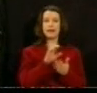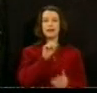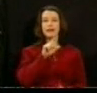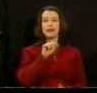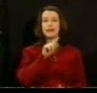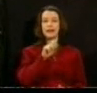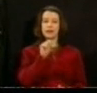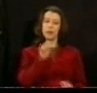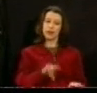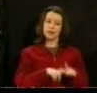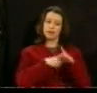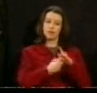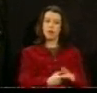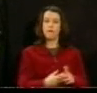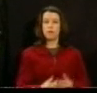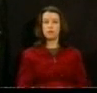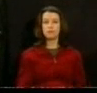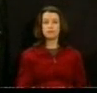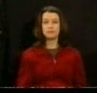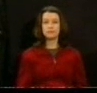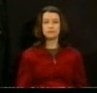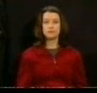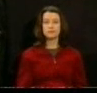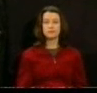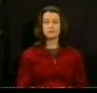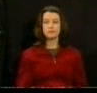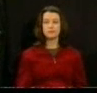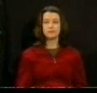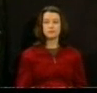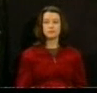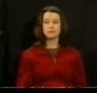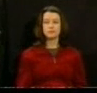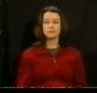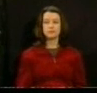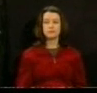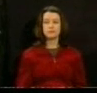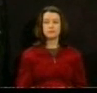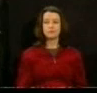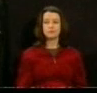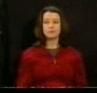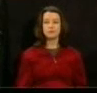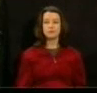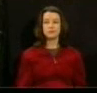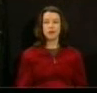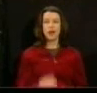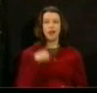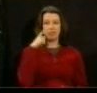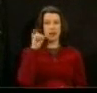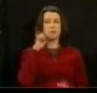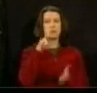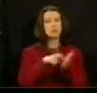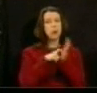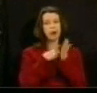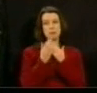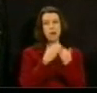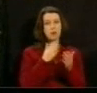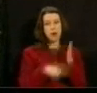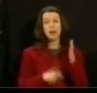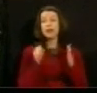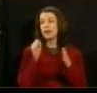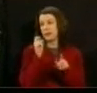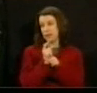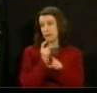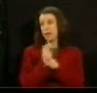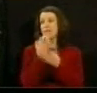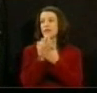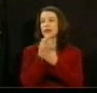new ones taking over a clean slate of the office. So just to make you aware of that. I believe that's going to be required regardless. It is. And the finance department,